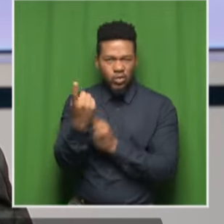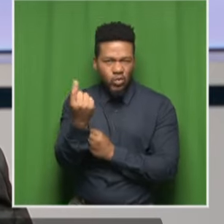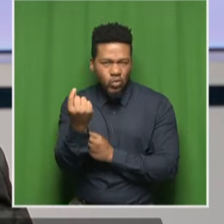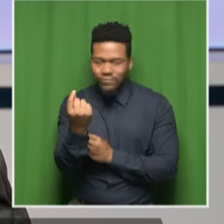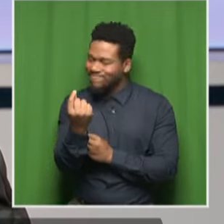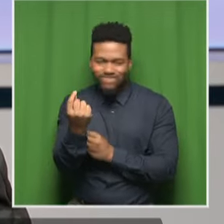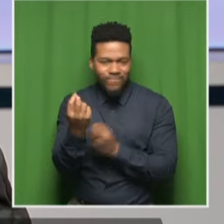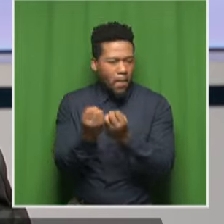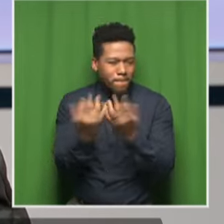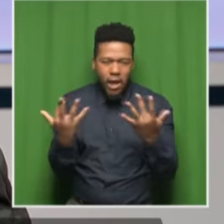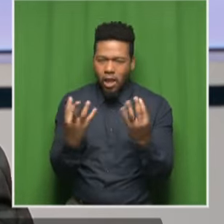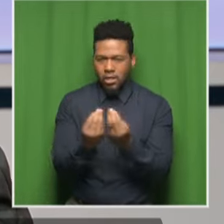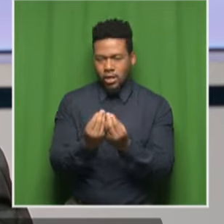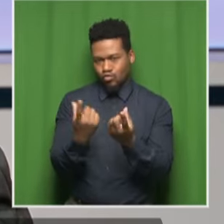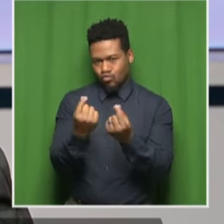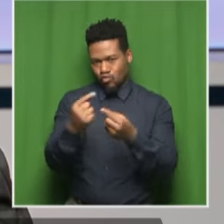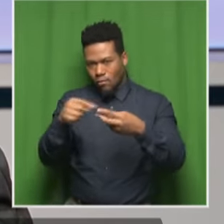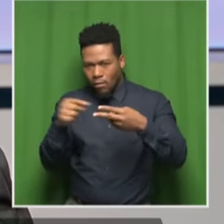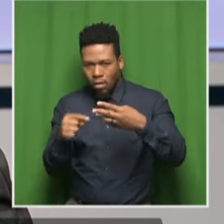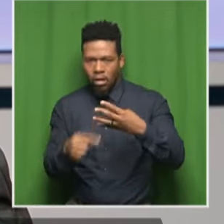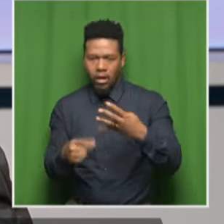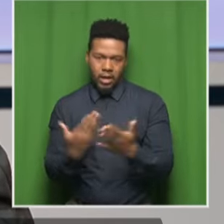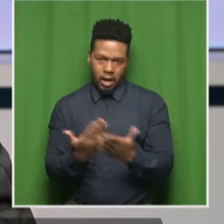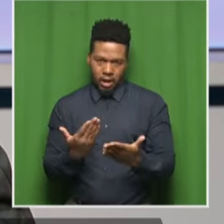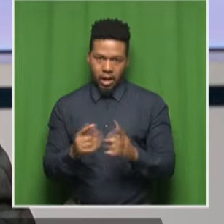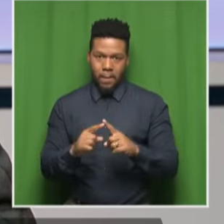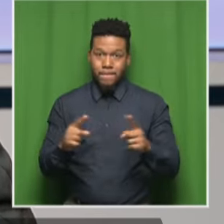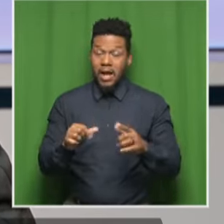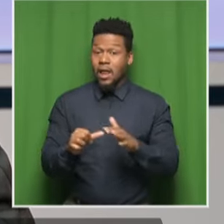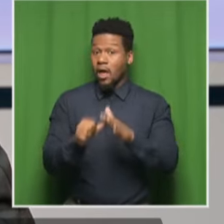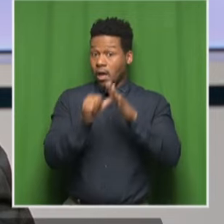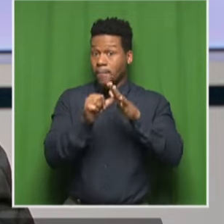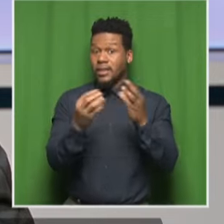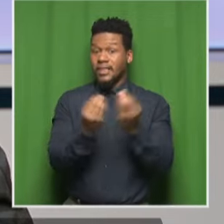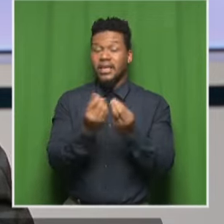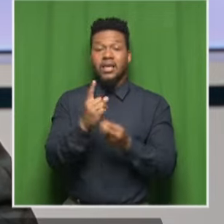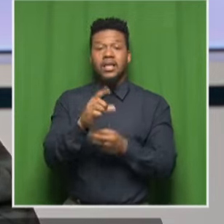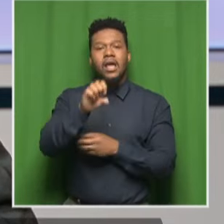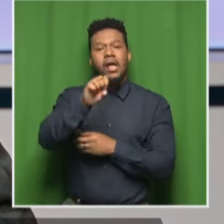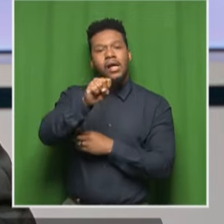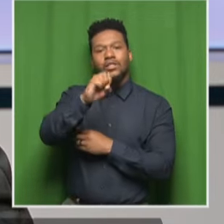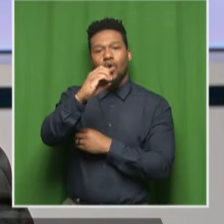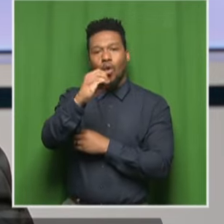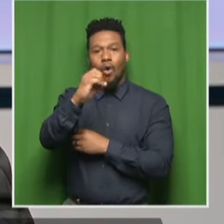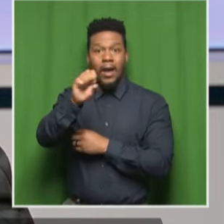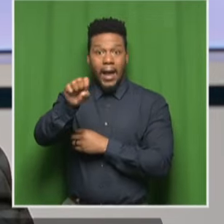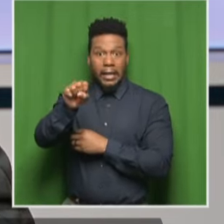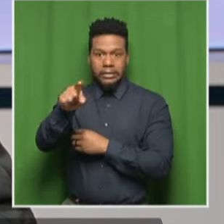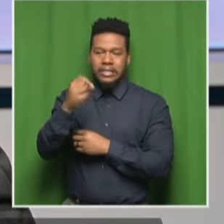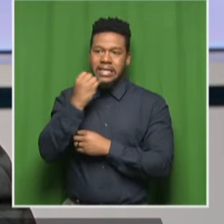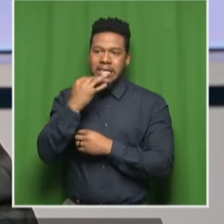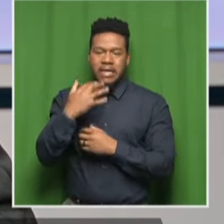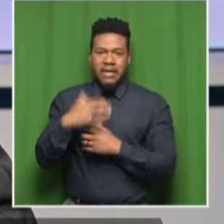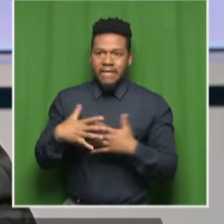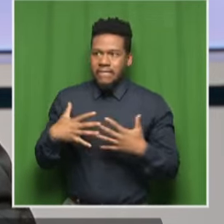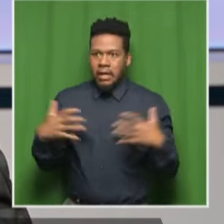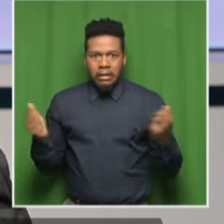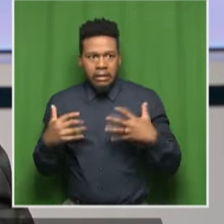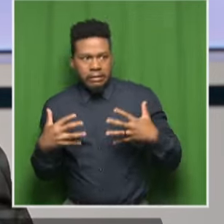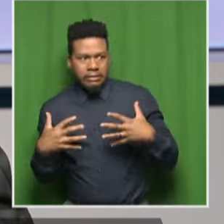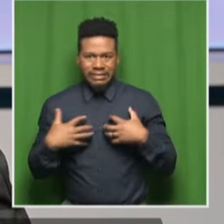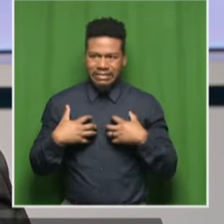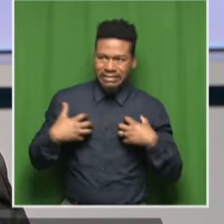on it. The main feature is a distress SOS, where if you are in cases of distress,